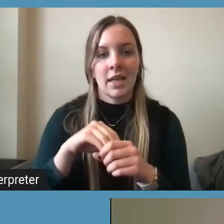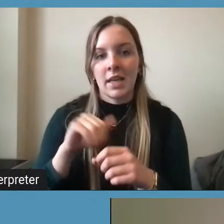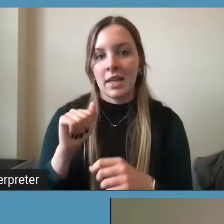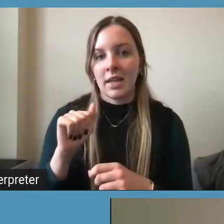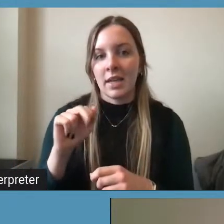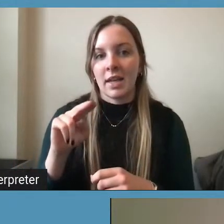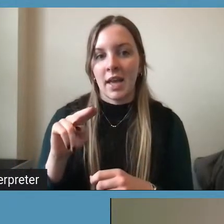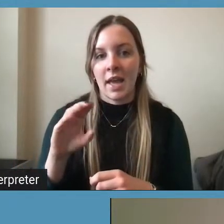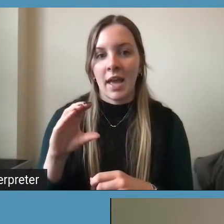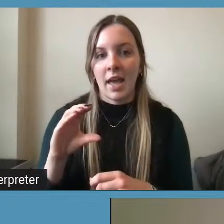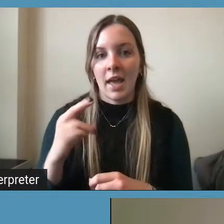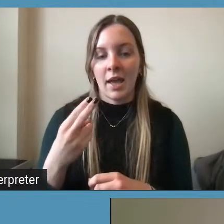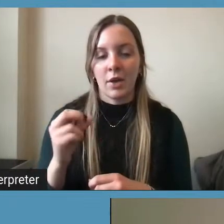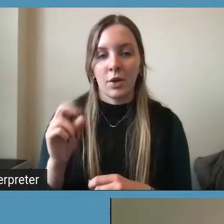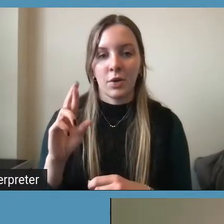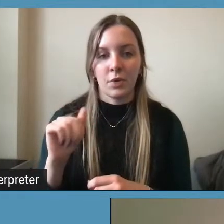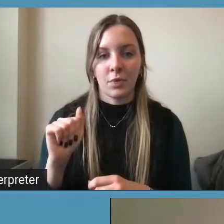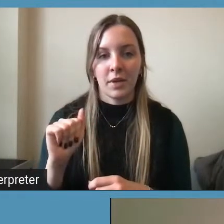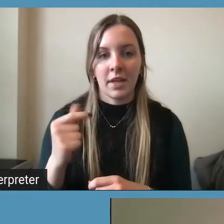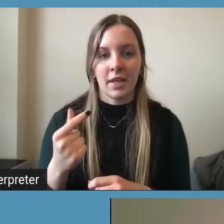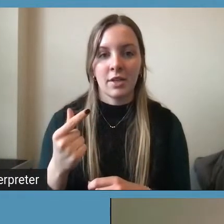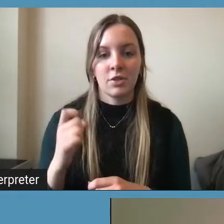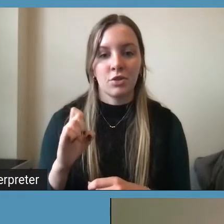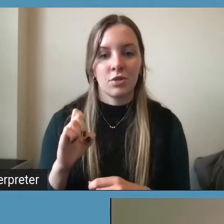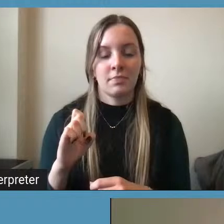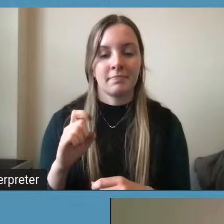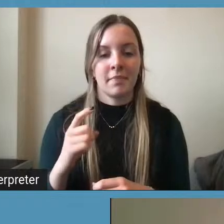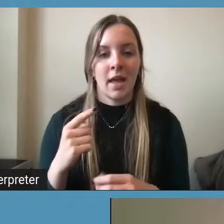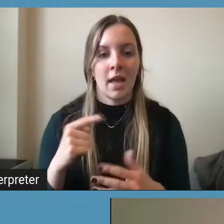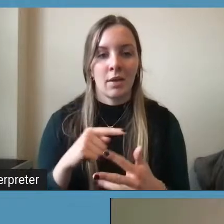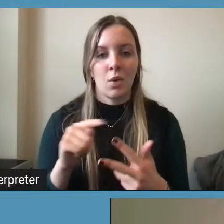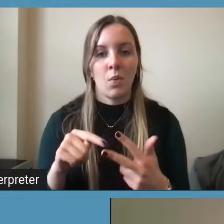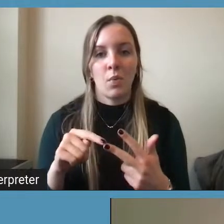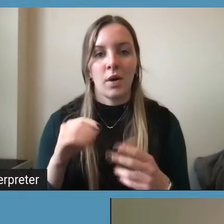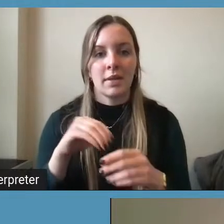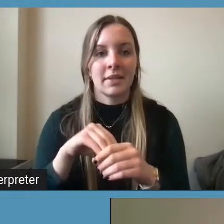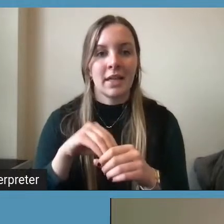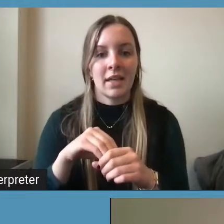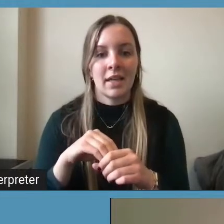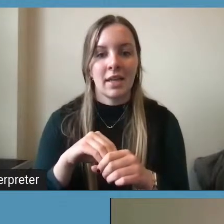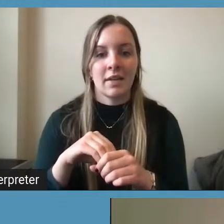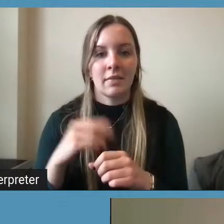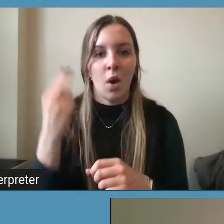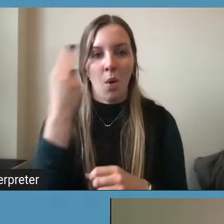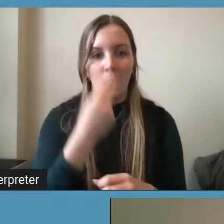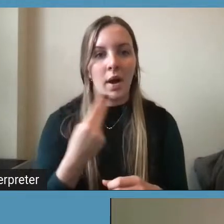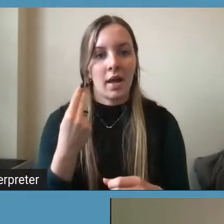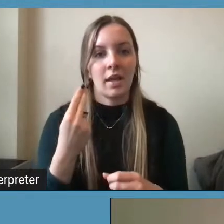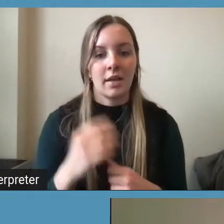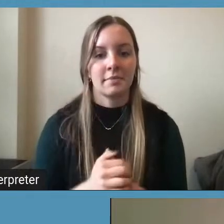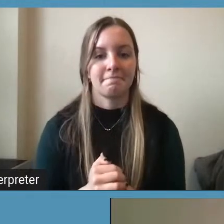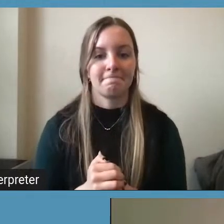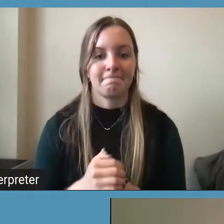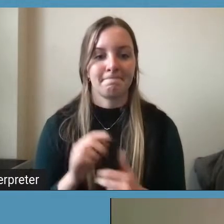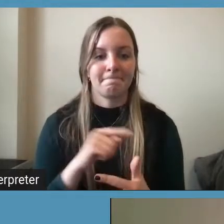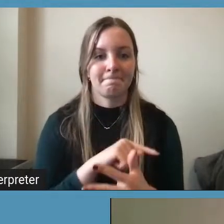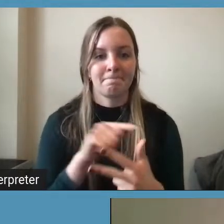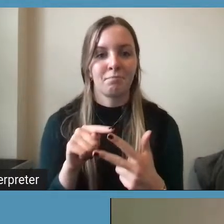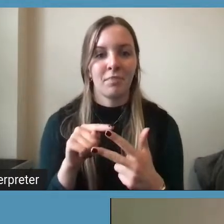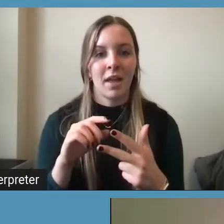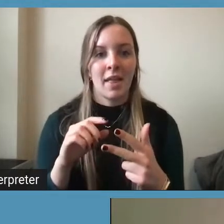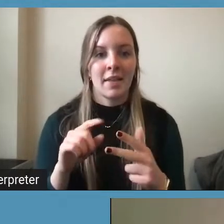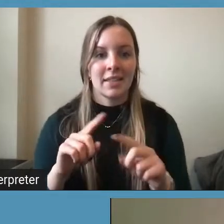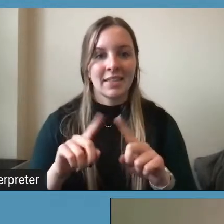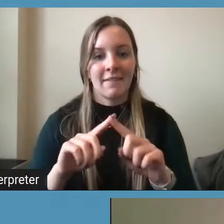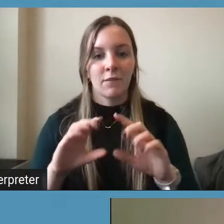is Huliawapa'a in Hawaii. And part of why we're working with these 3 groups, they had all come to us about training, but